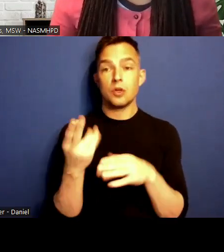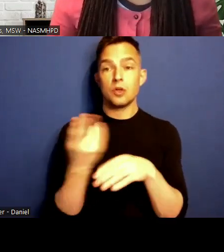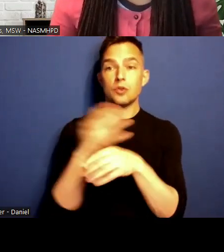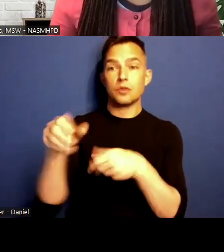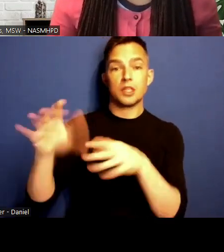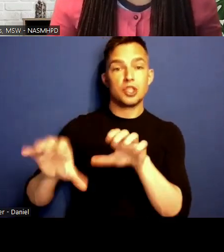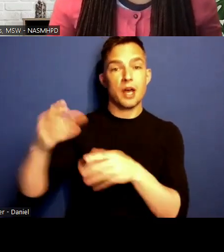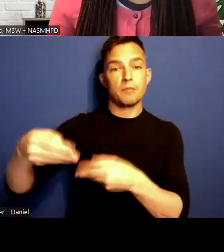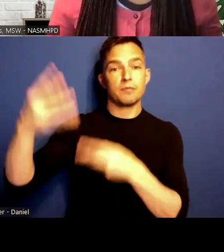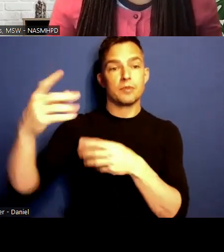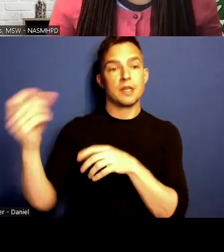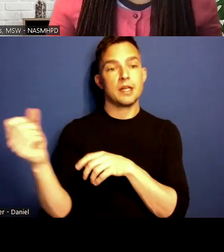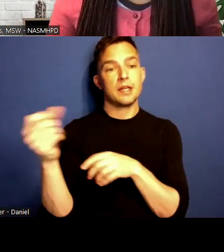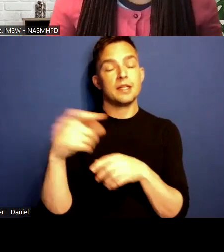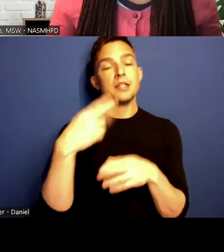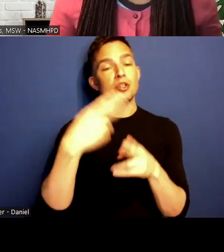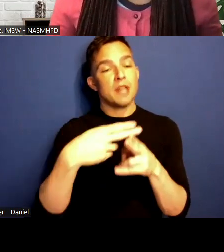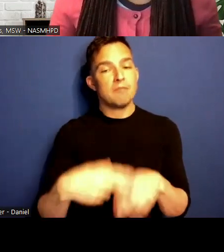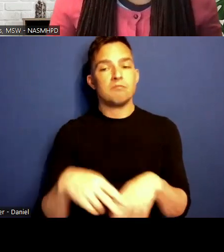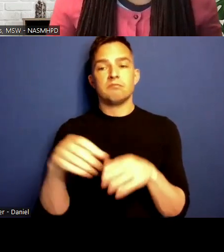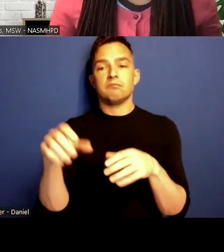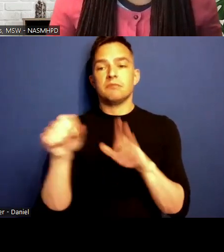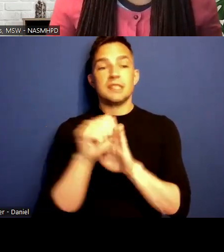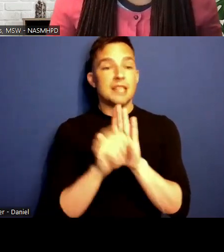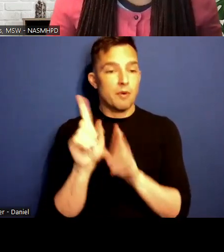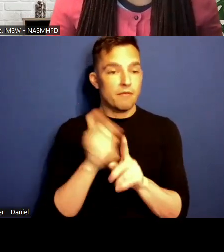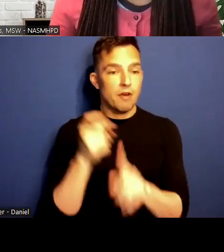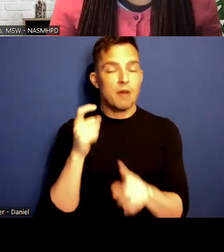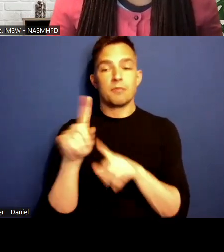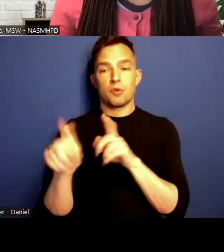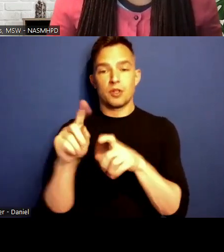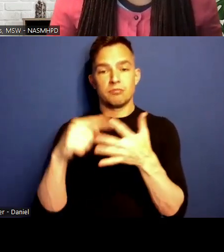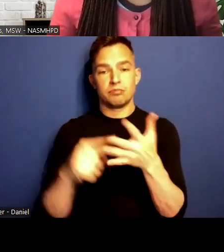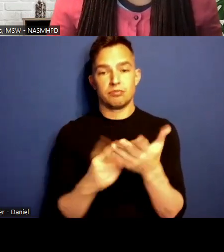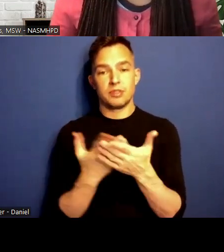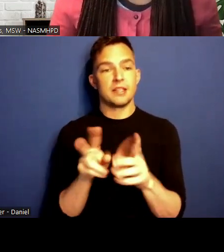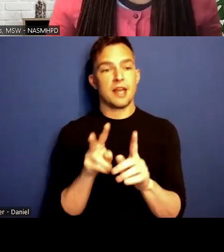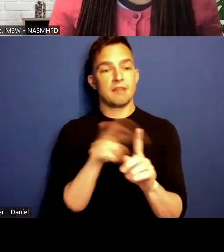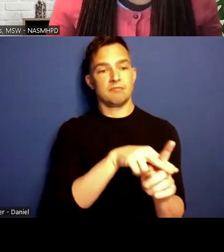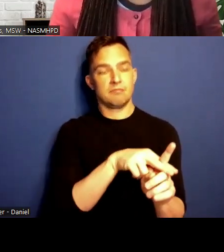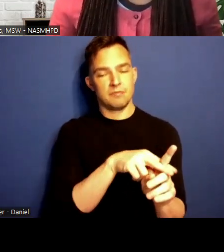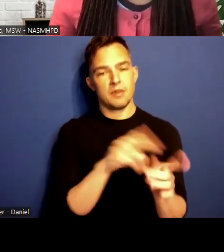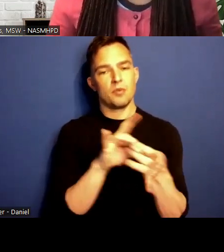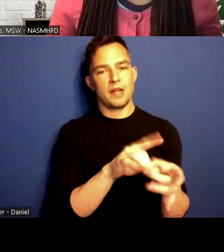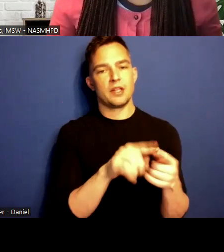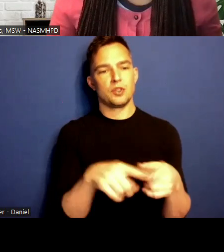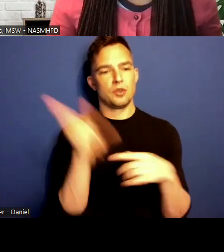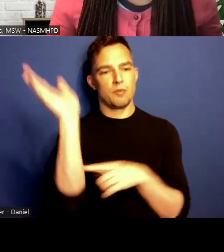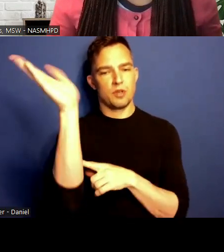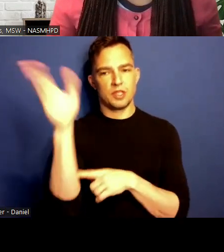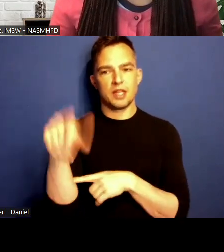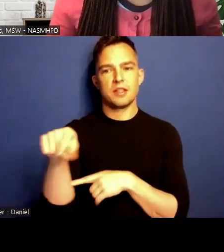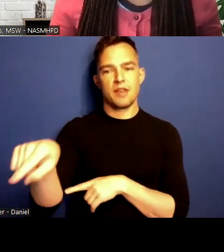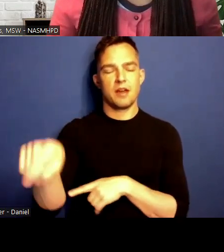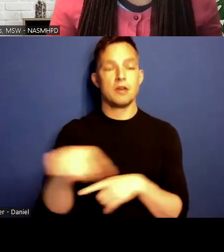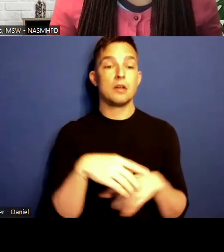ask questions, and/or share information with the group that pertains to the presentation. Closed captioning can be viewed by